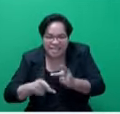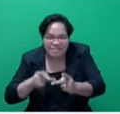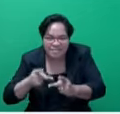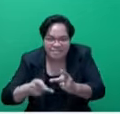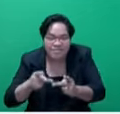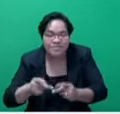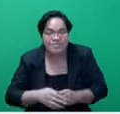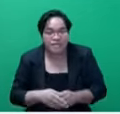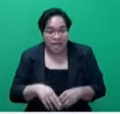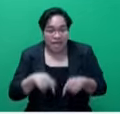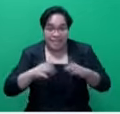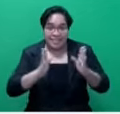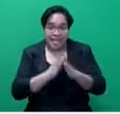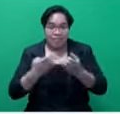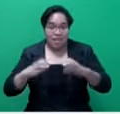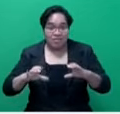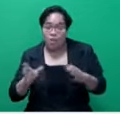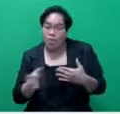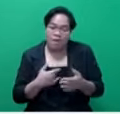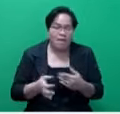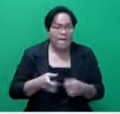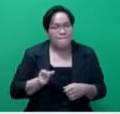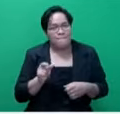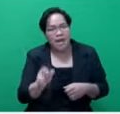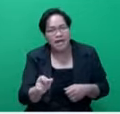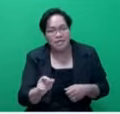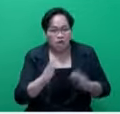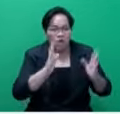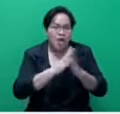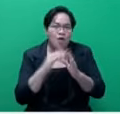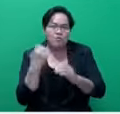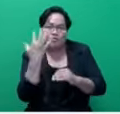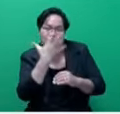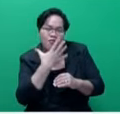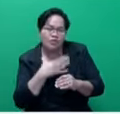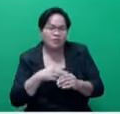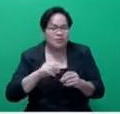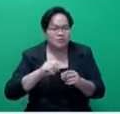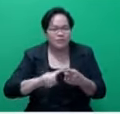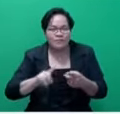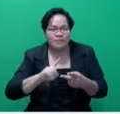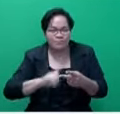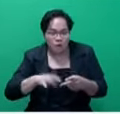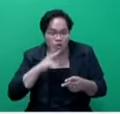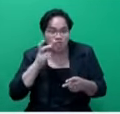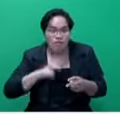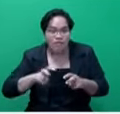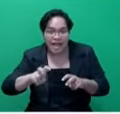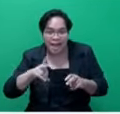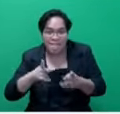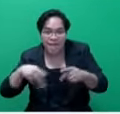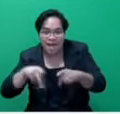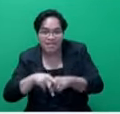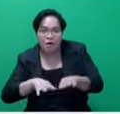Municipal council projects, whether it be parks, town beautification and e-hub, a decentralized transport hub, car